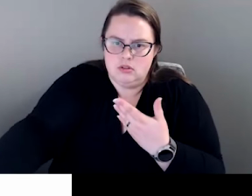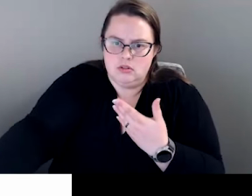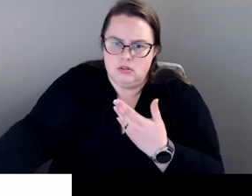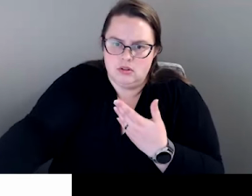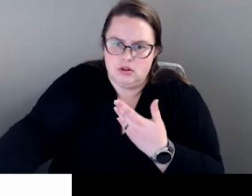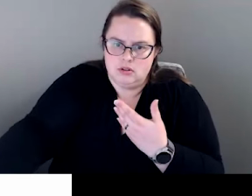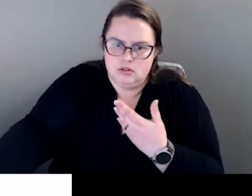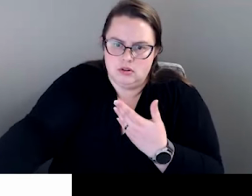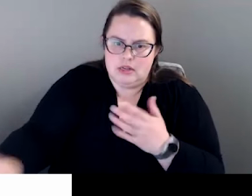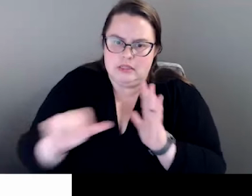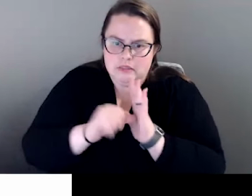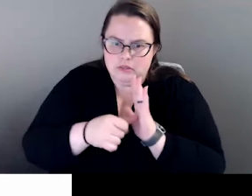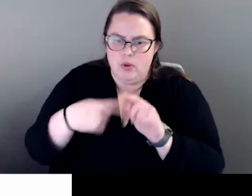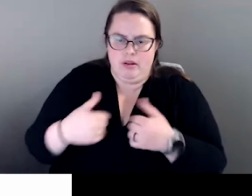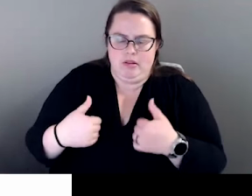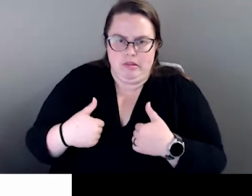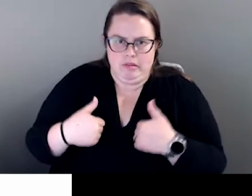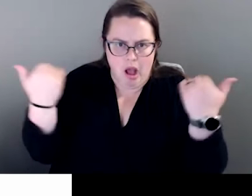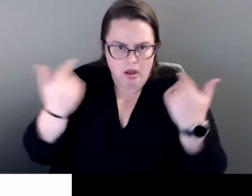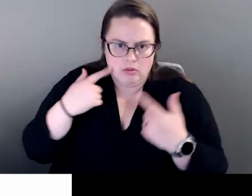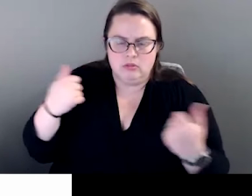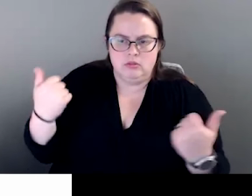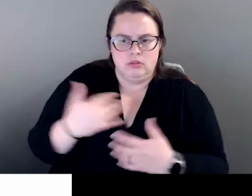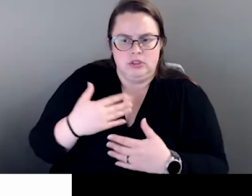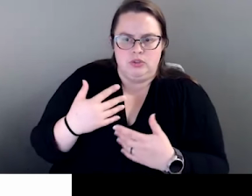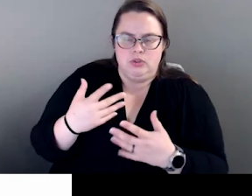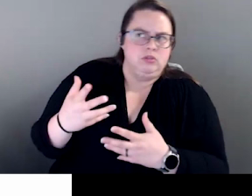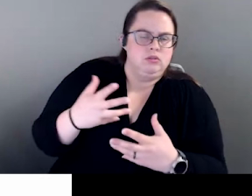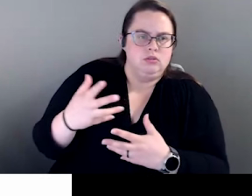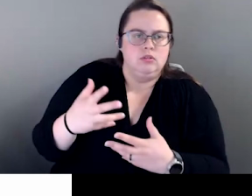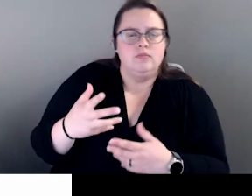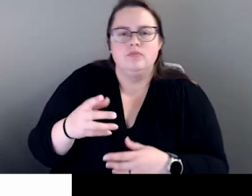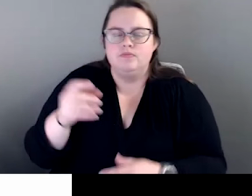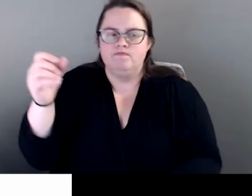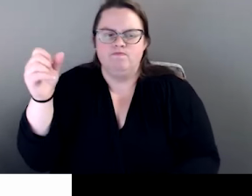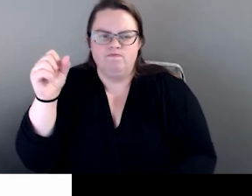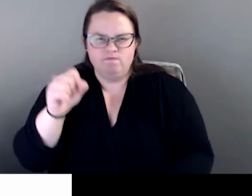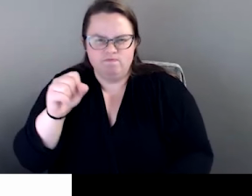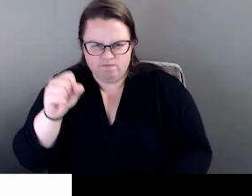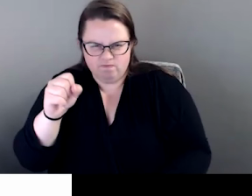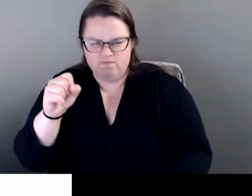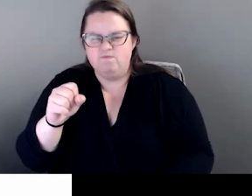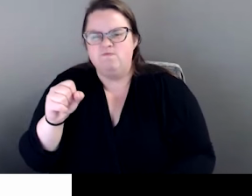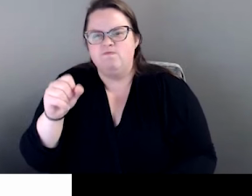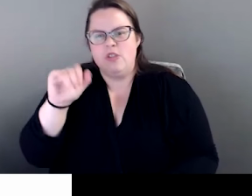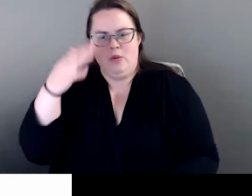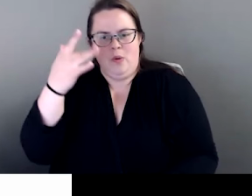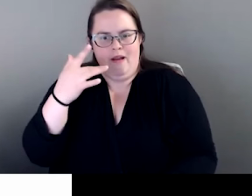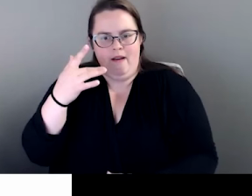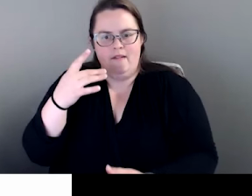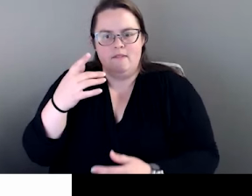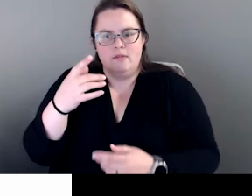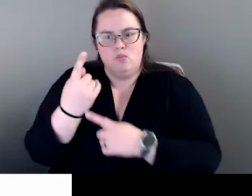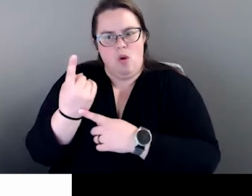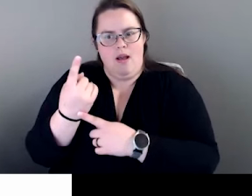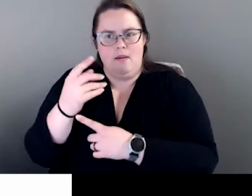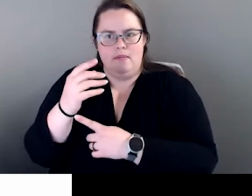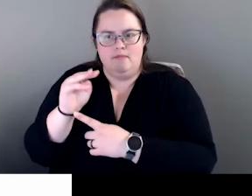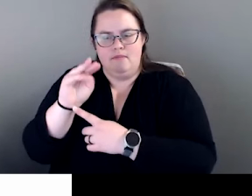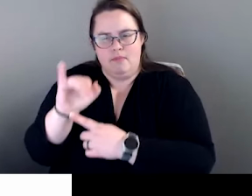Yeah, no, definitely. That is why this is one of the misconducts that we do see